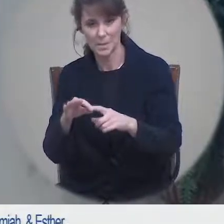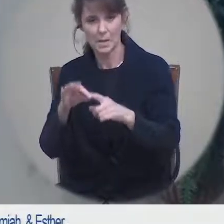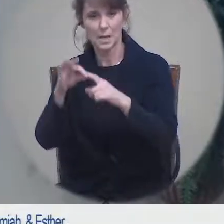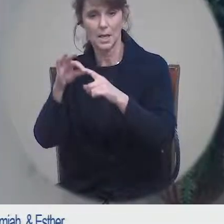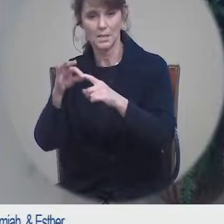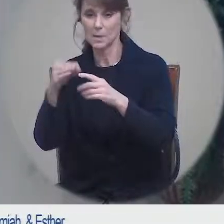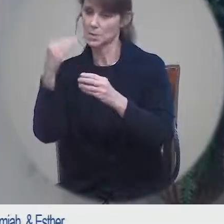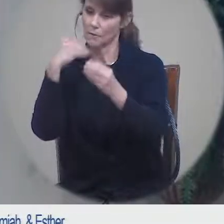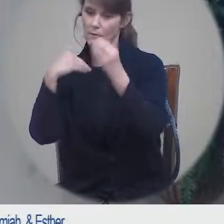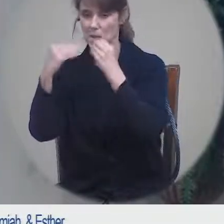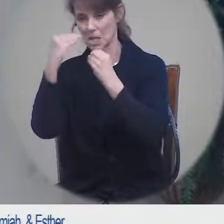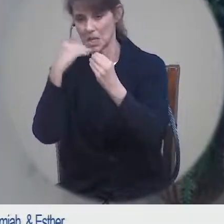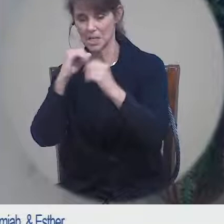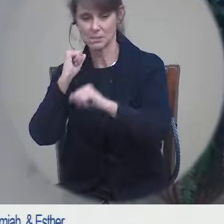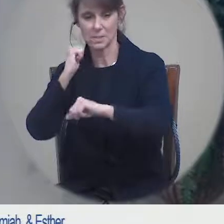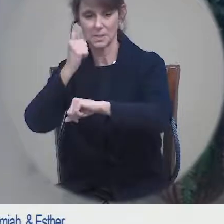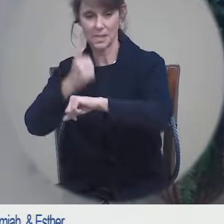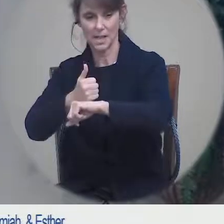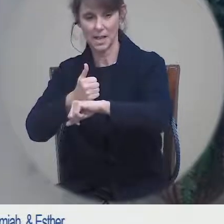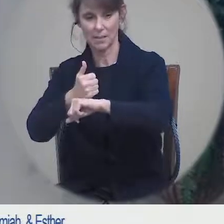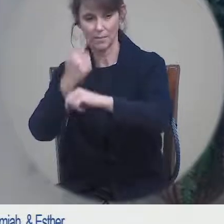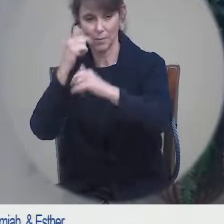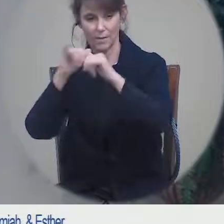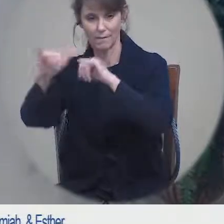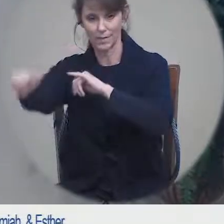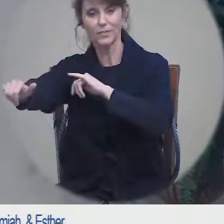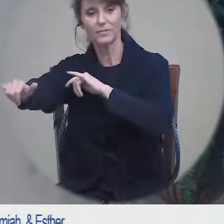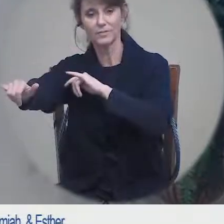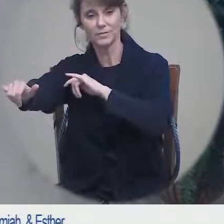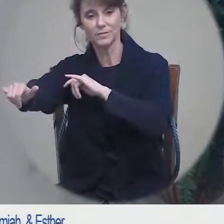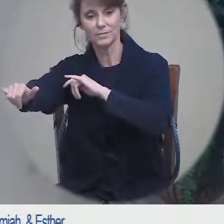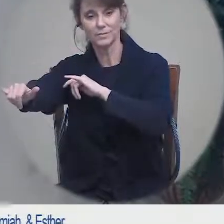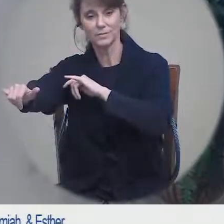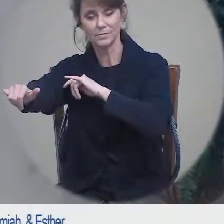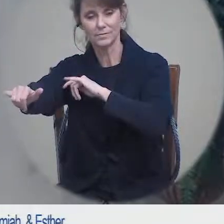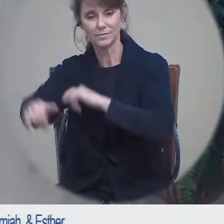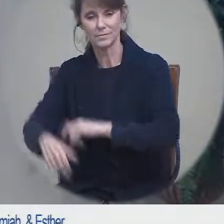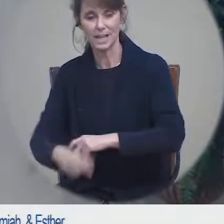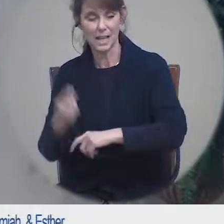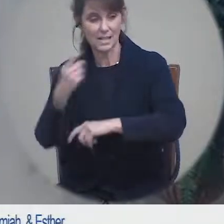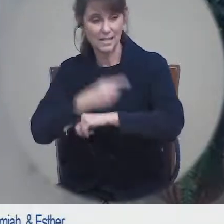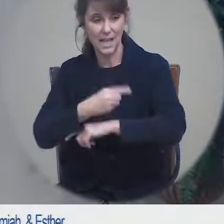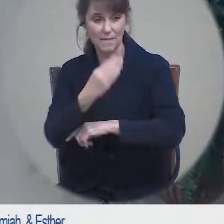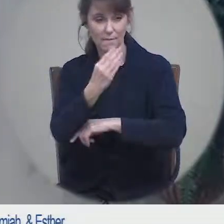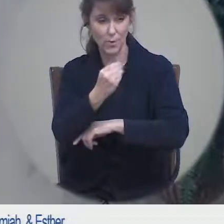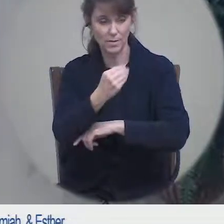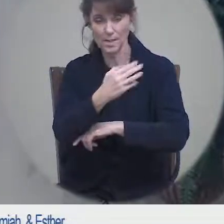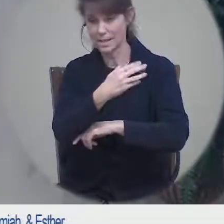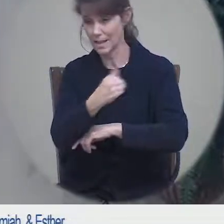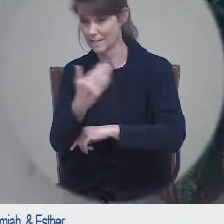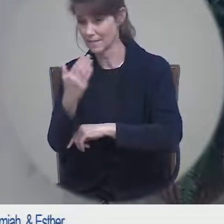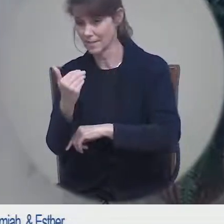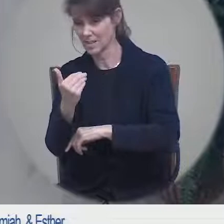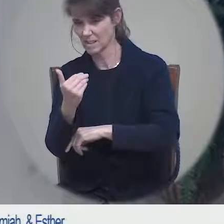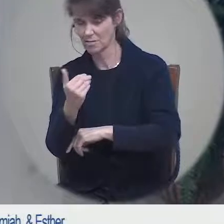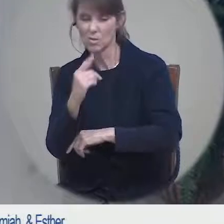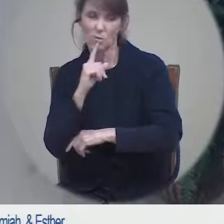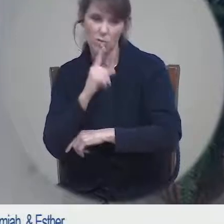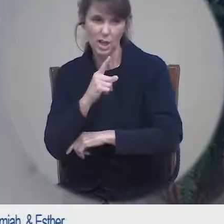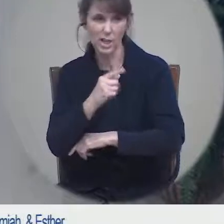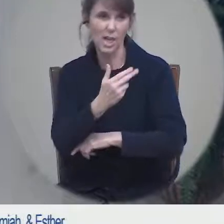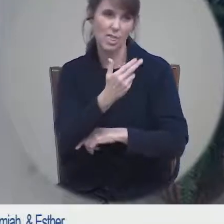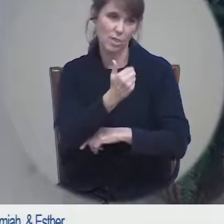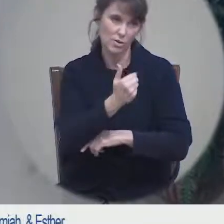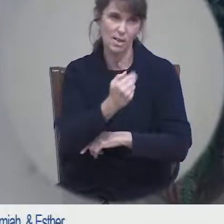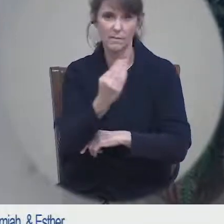was commemorated, and it fell on the 14th and 15th of the month of March, but it also included the 13th. And the